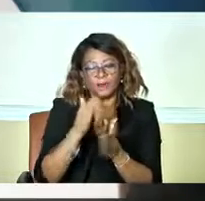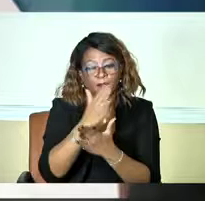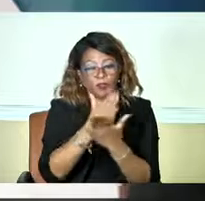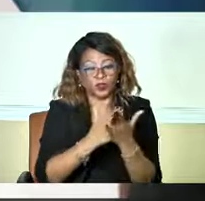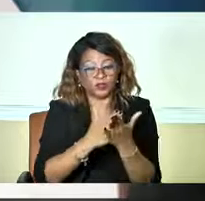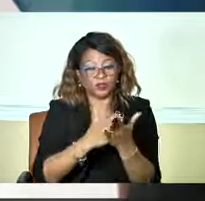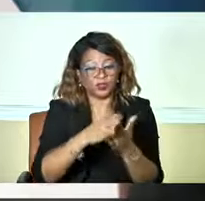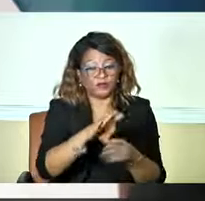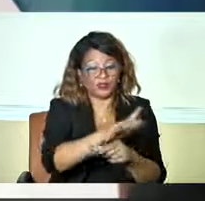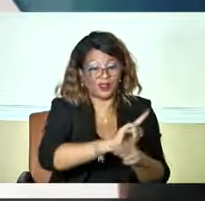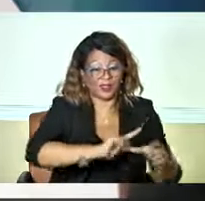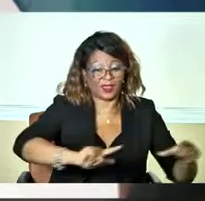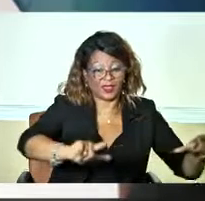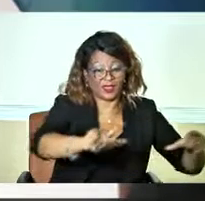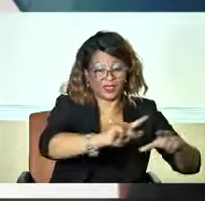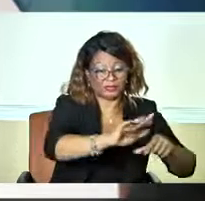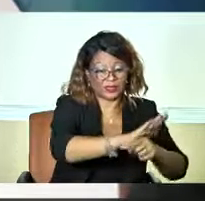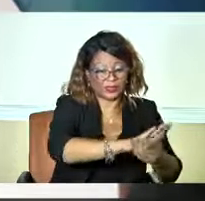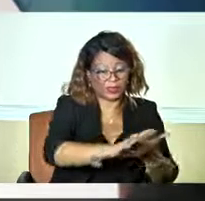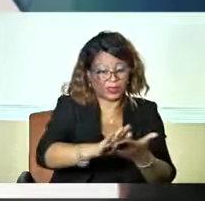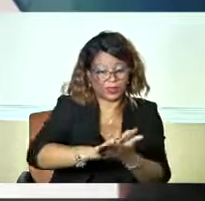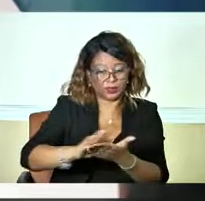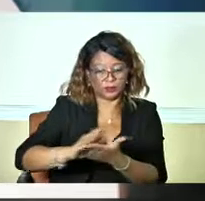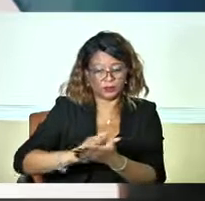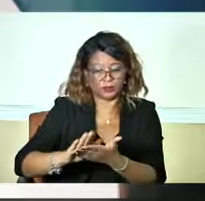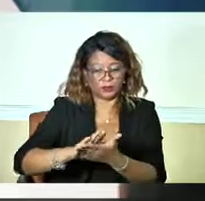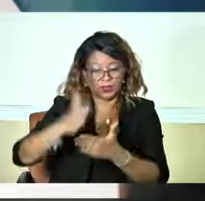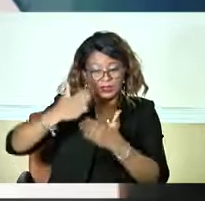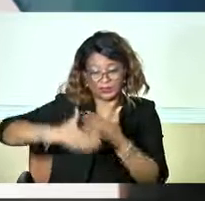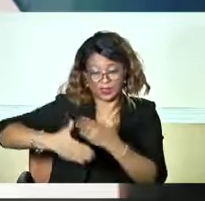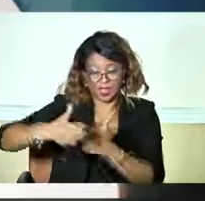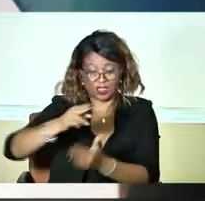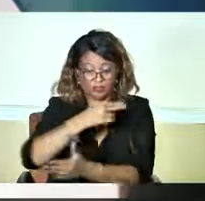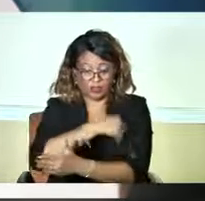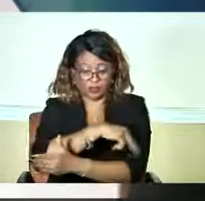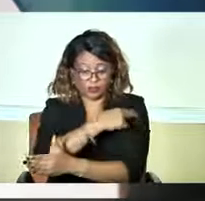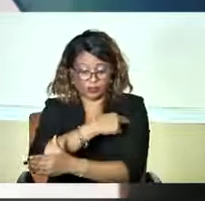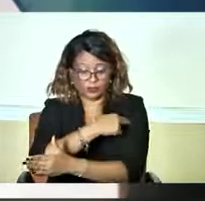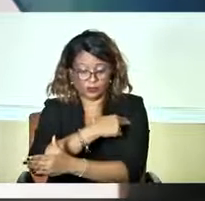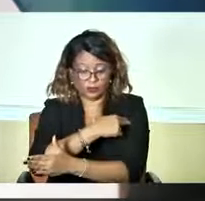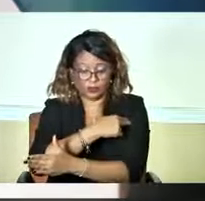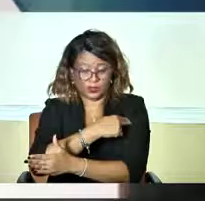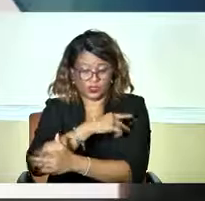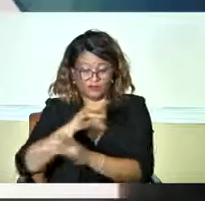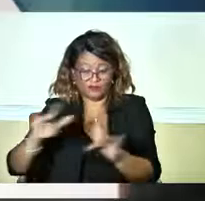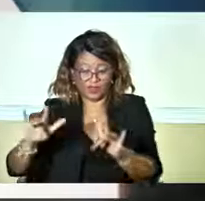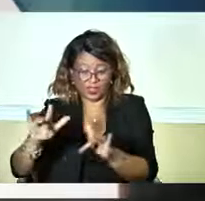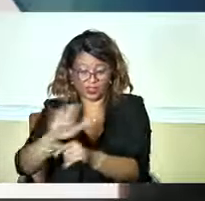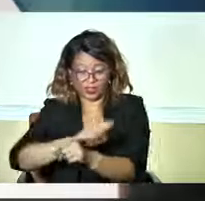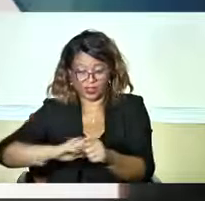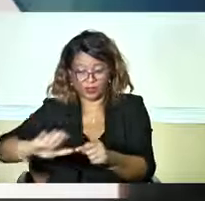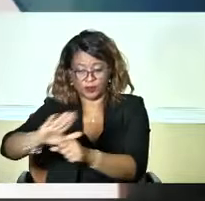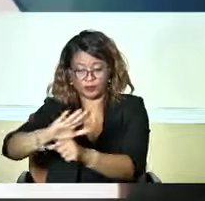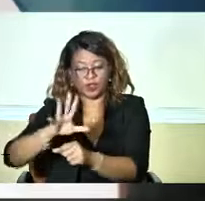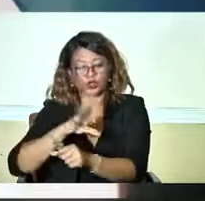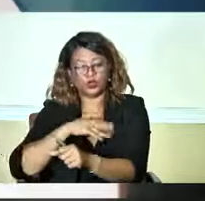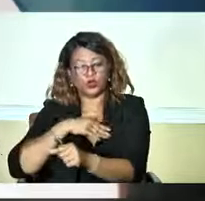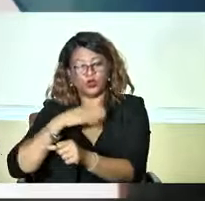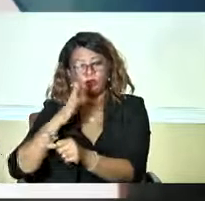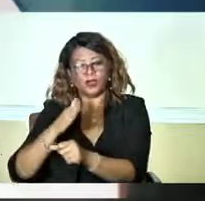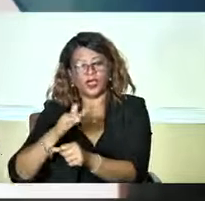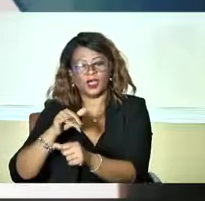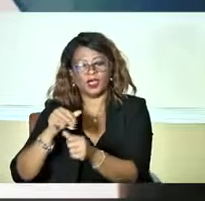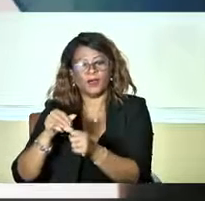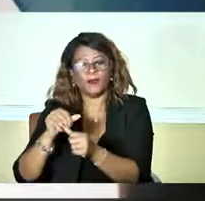of land has been cleared on the side of the hospital, but there's also vacant land that is owned by the